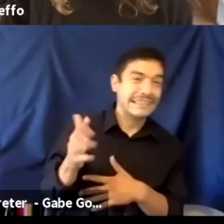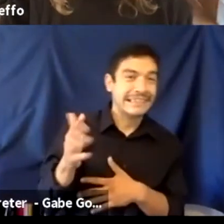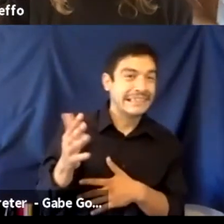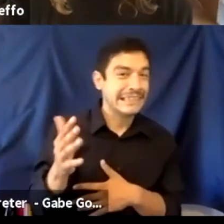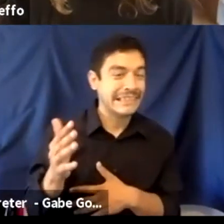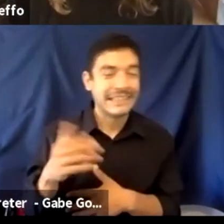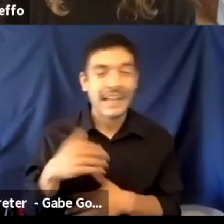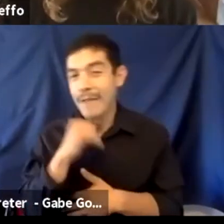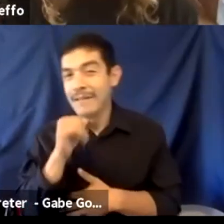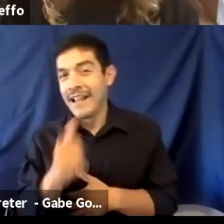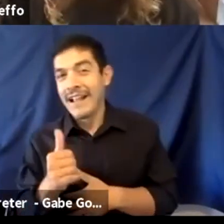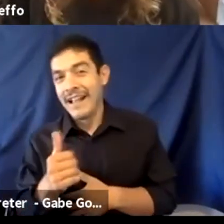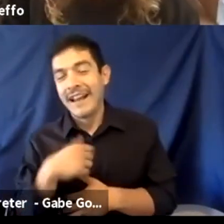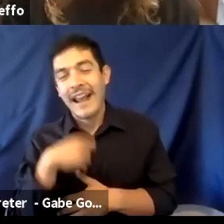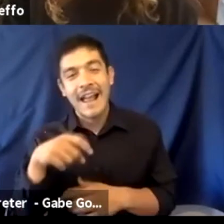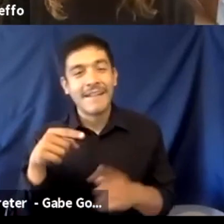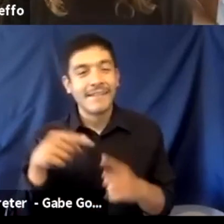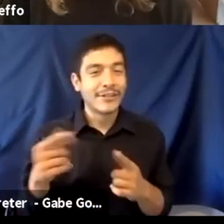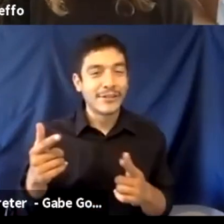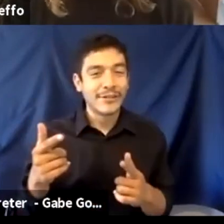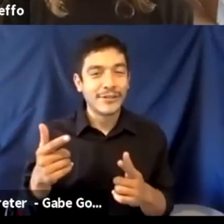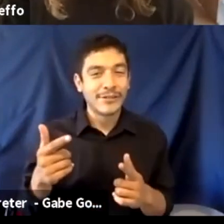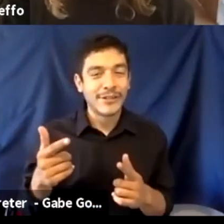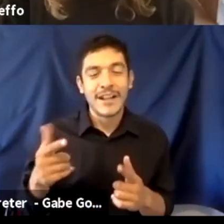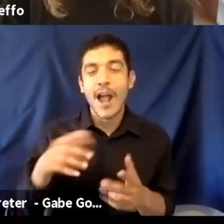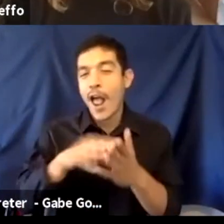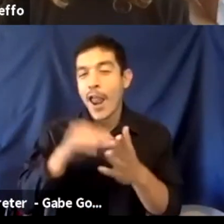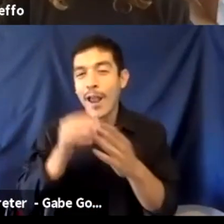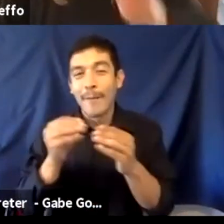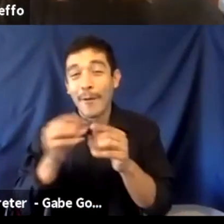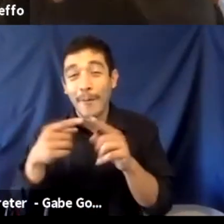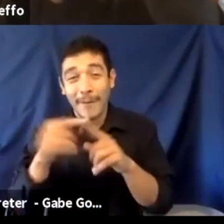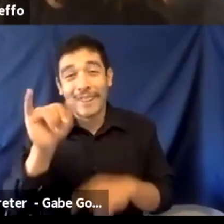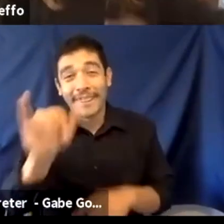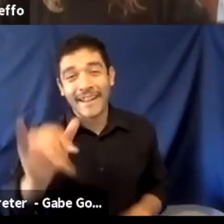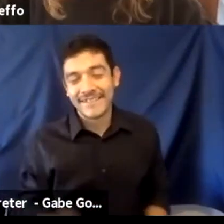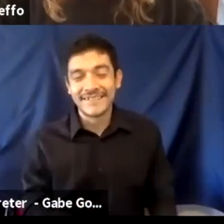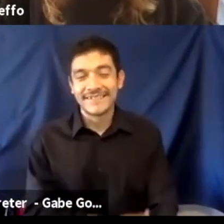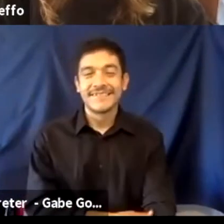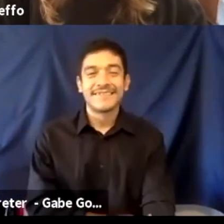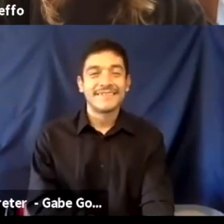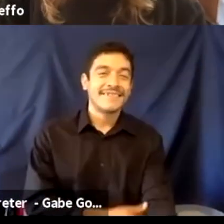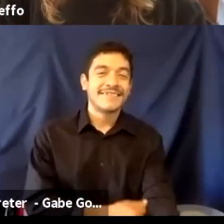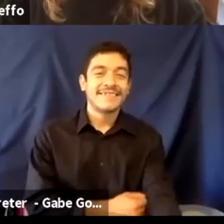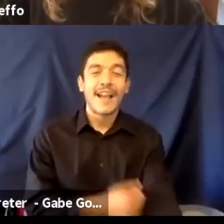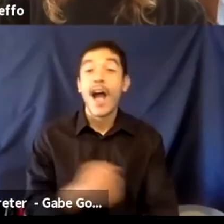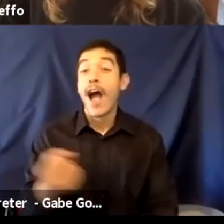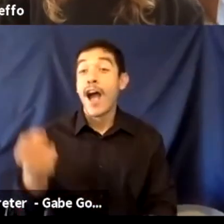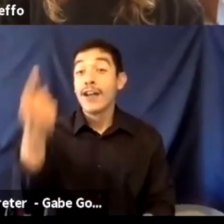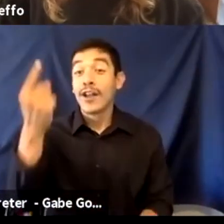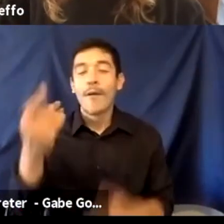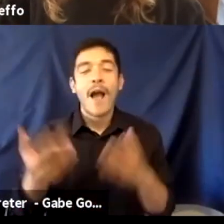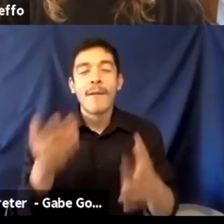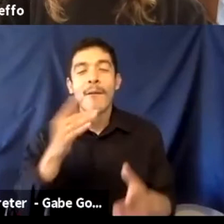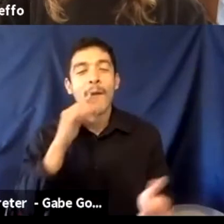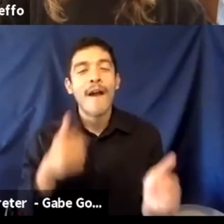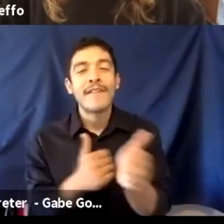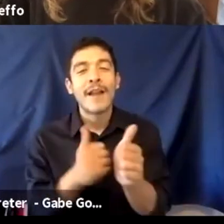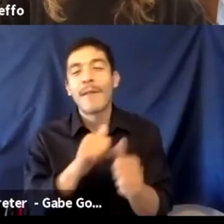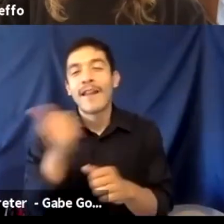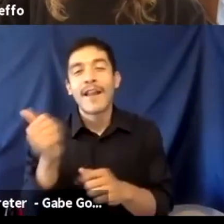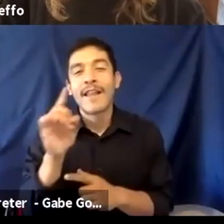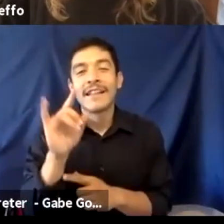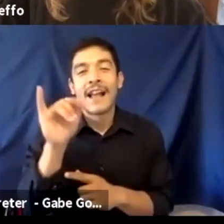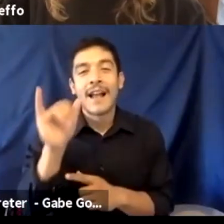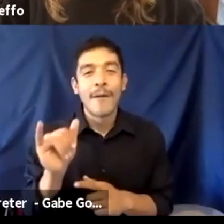I'm not. I'd have to learn a little more about that. Understood. Maybe we'll follow up and do another DIY